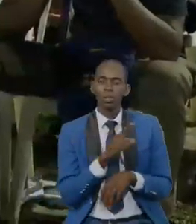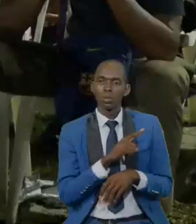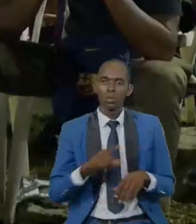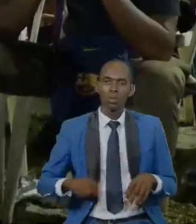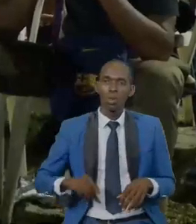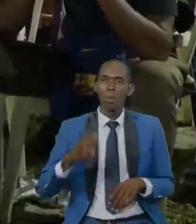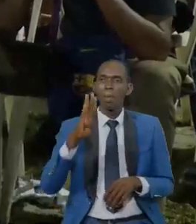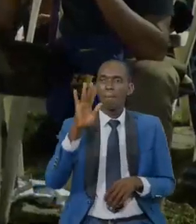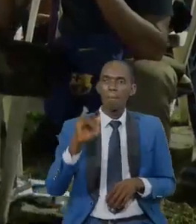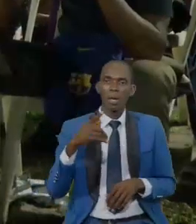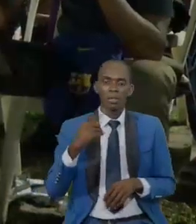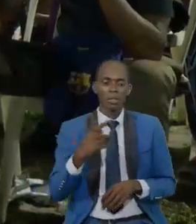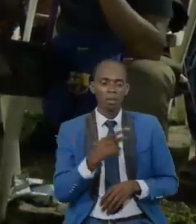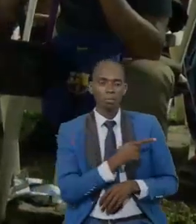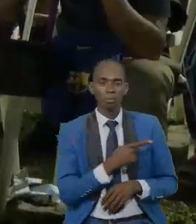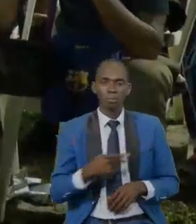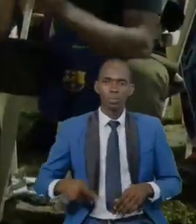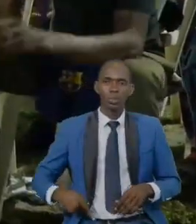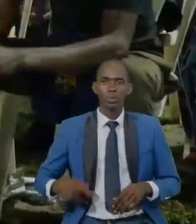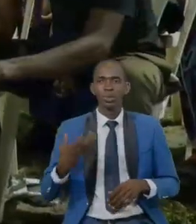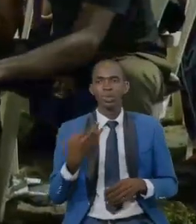Peace.